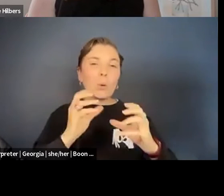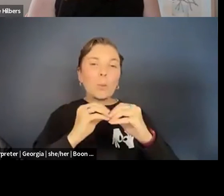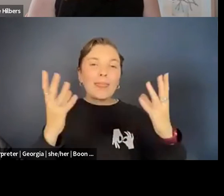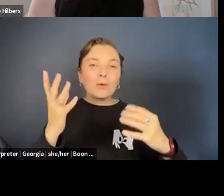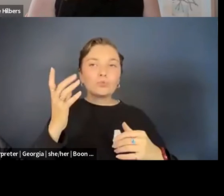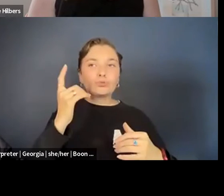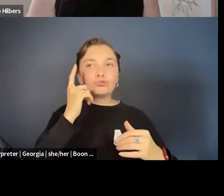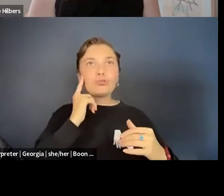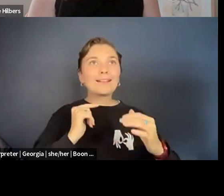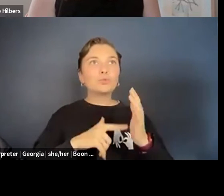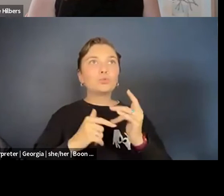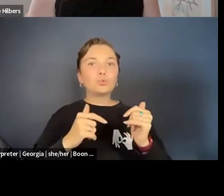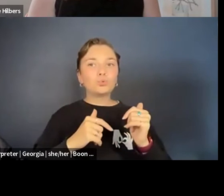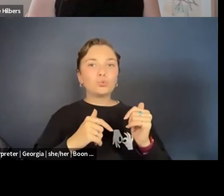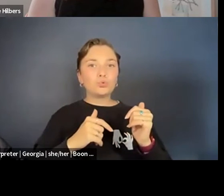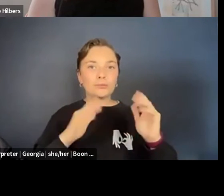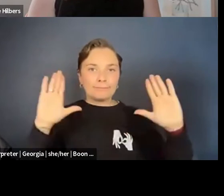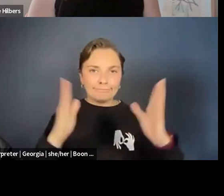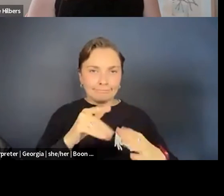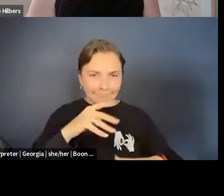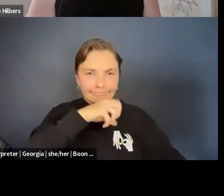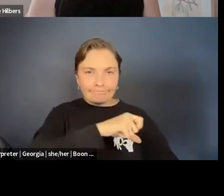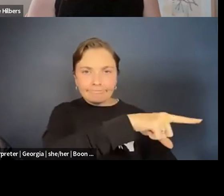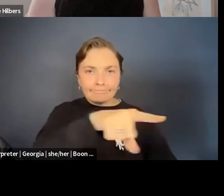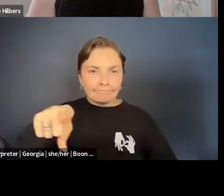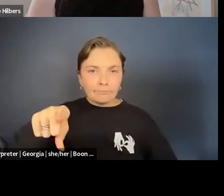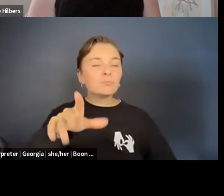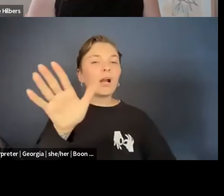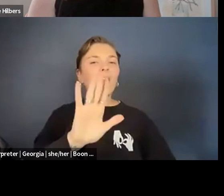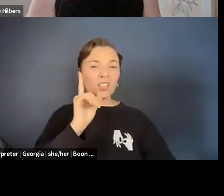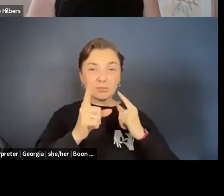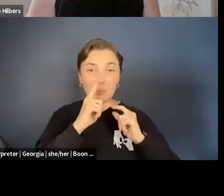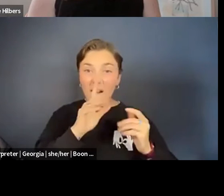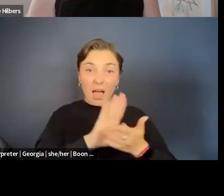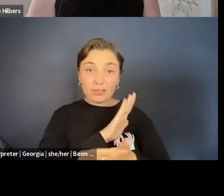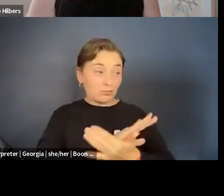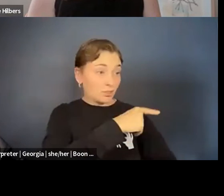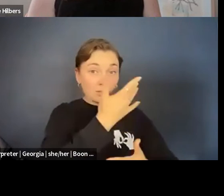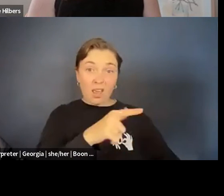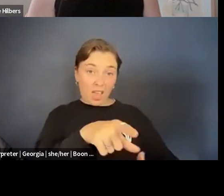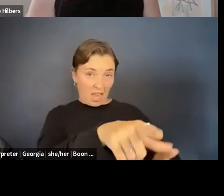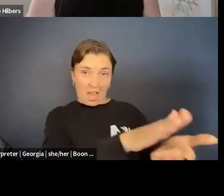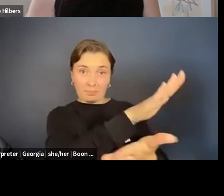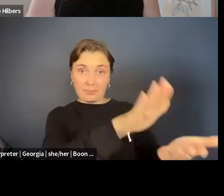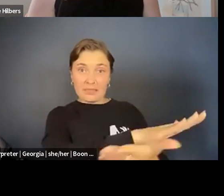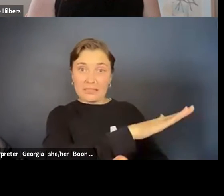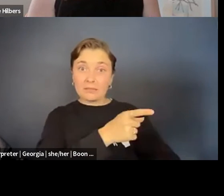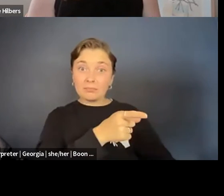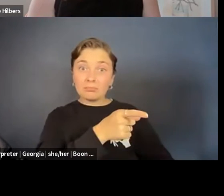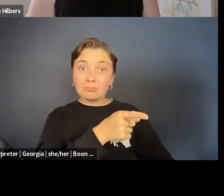to funnel them into a grief funnel, because sometimes people are happy that that person is dead. Sometimes